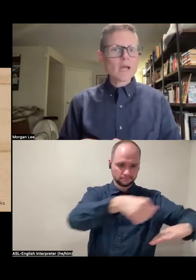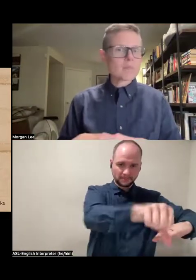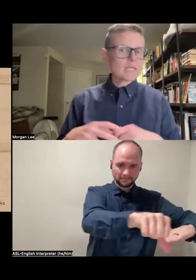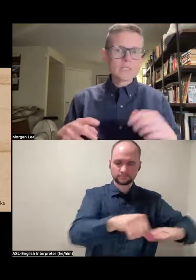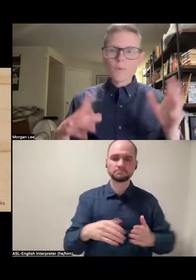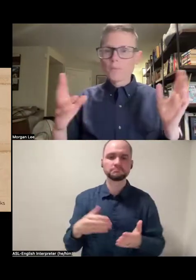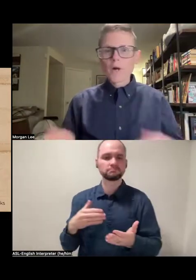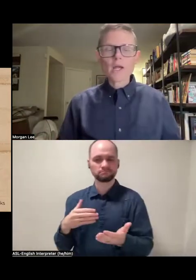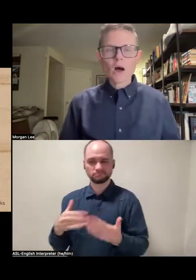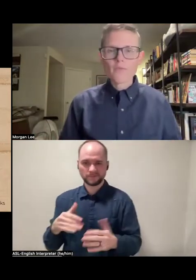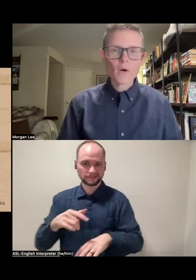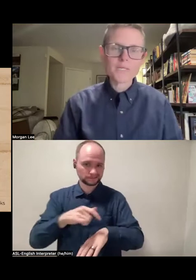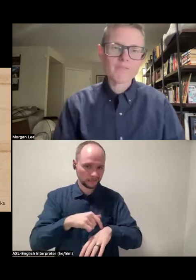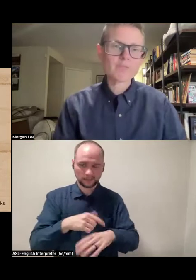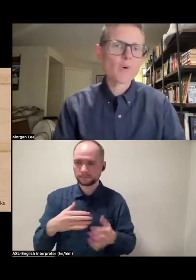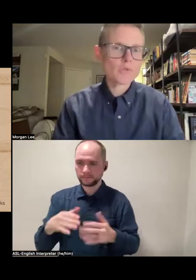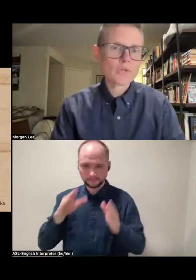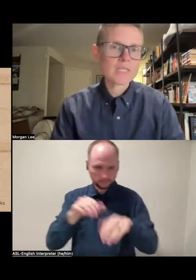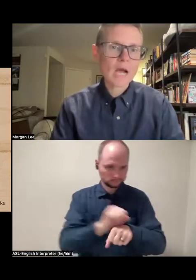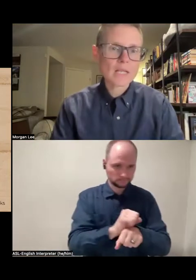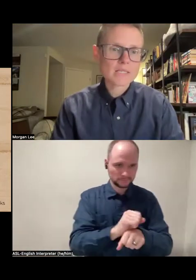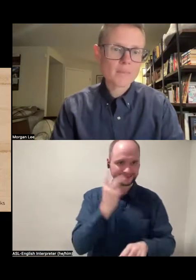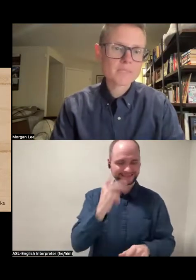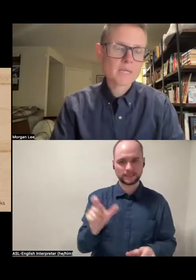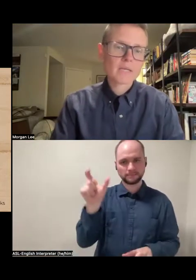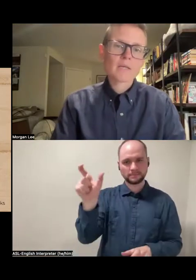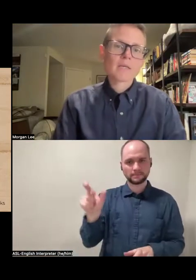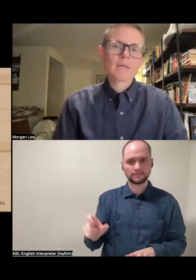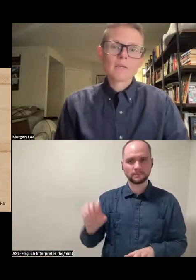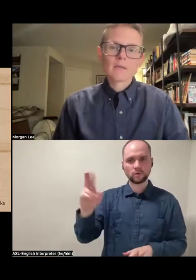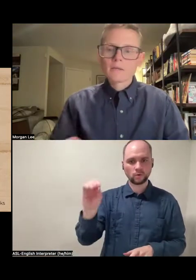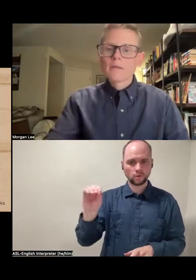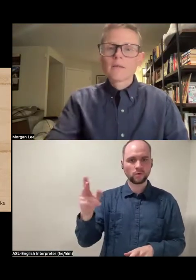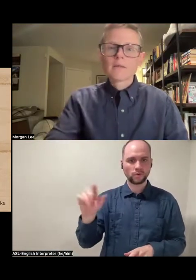what time it is, what we're working on, they always have exposure to these concepts.